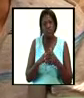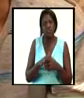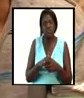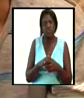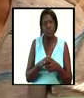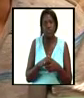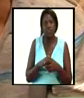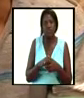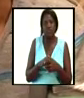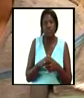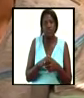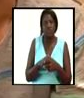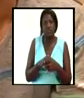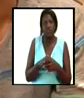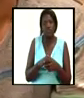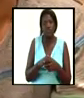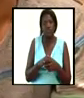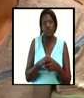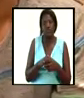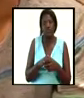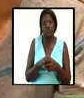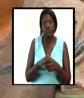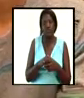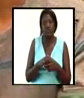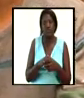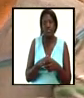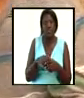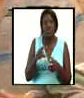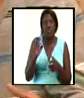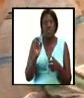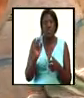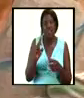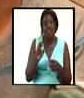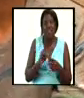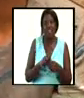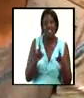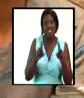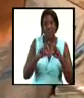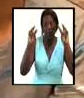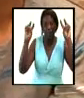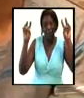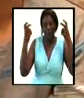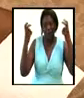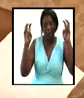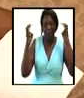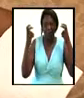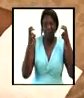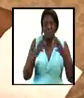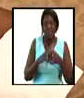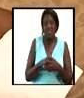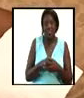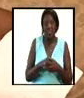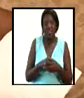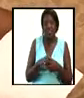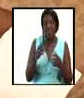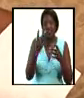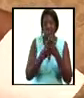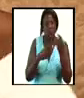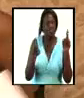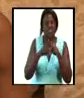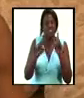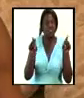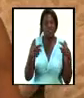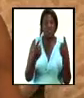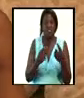serious. Yes, I am. The quotation marks. Oh, you mean the inverted commas? Yeah, both mean the same